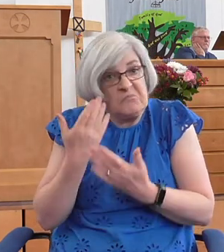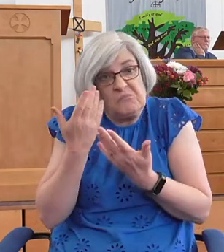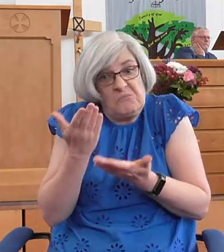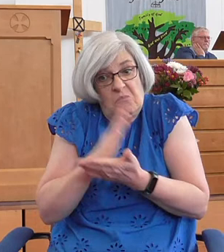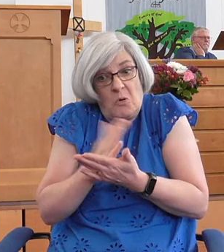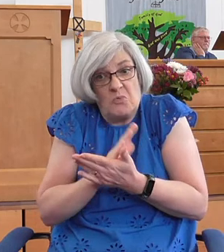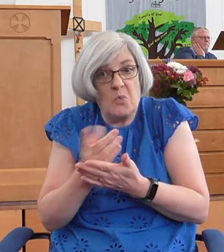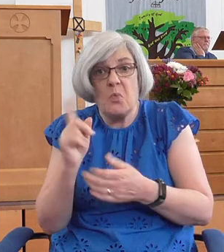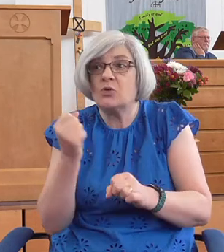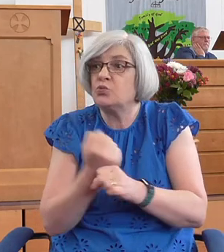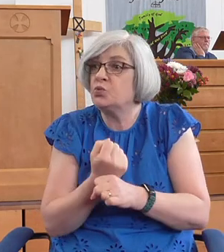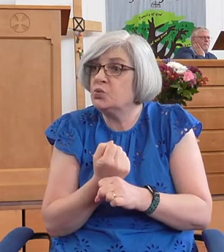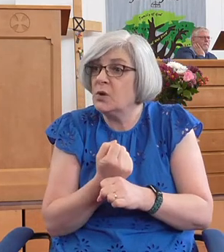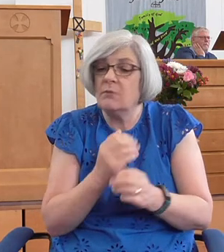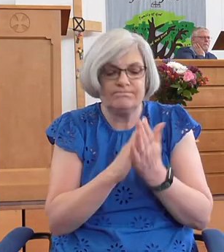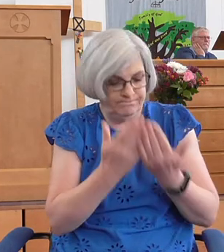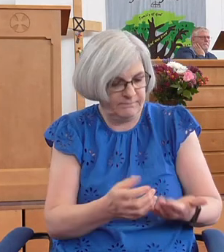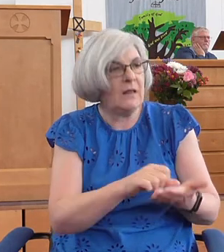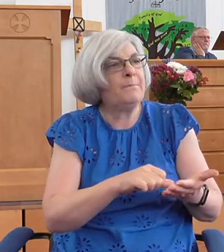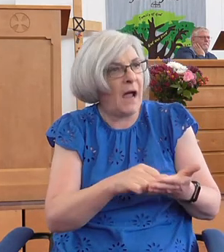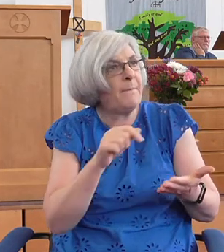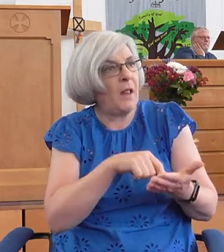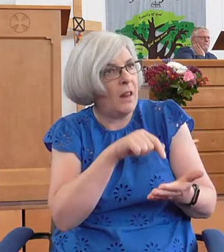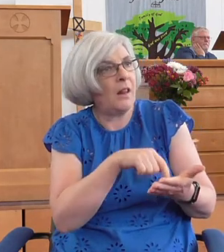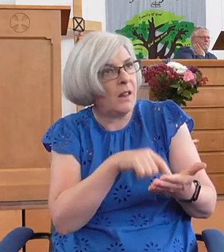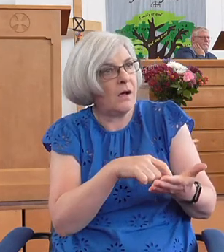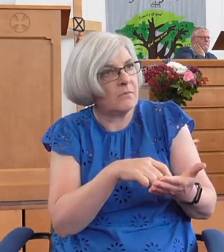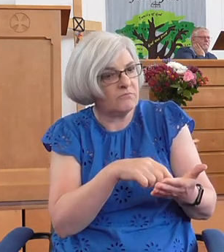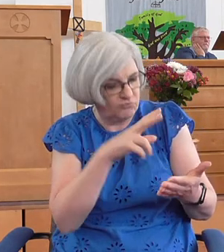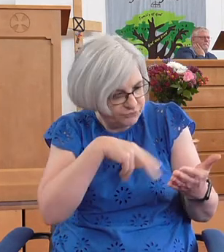Bible. Do according to it, and it will be well with you.